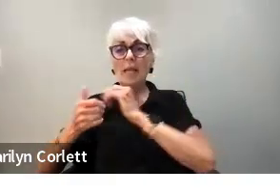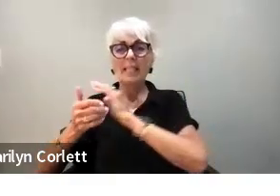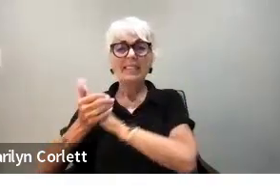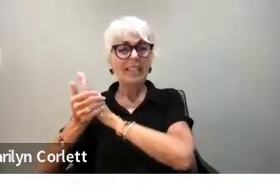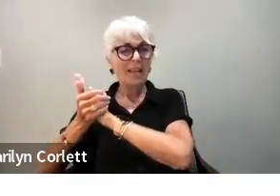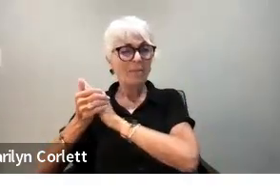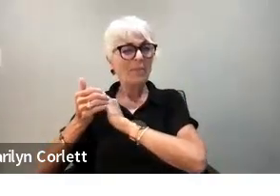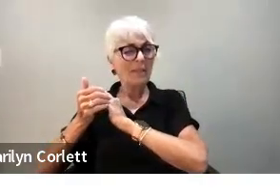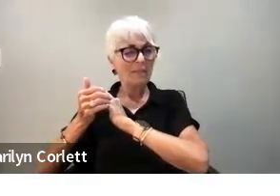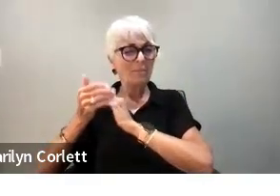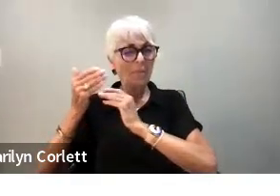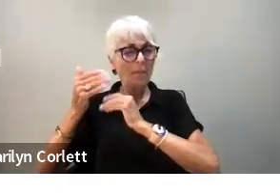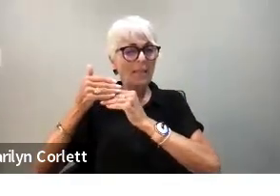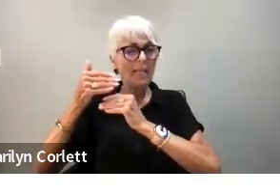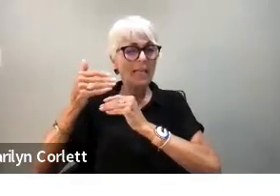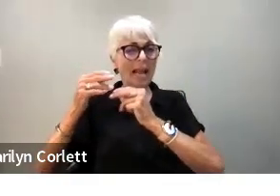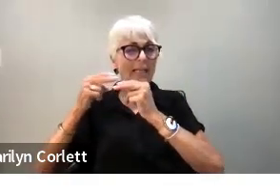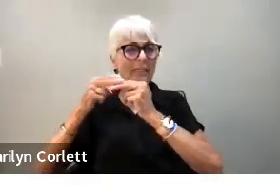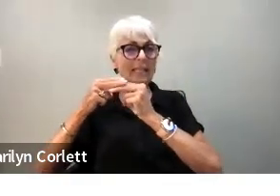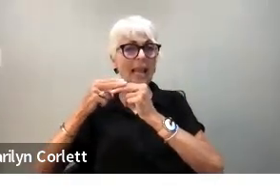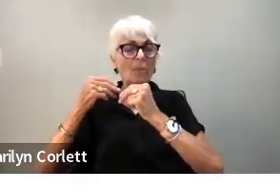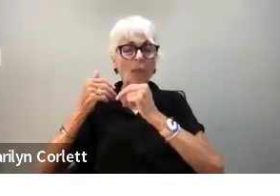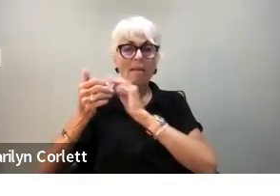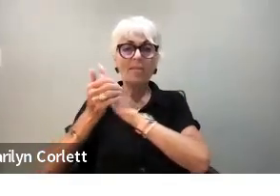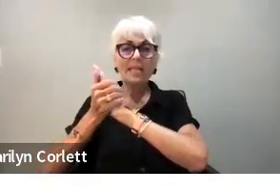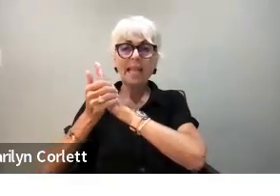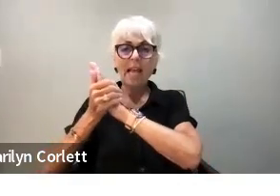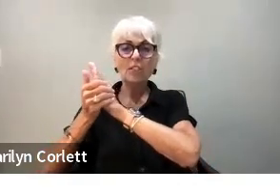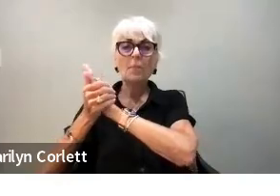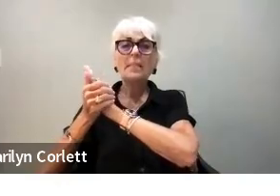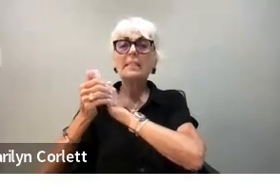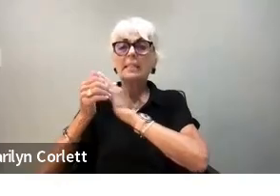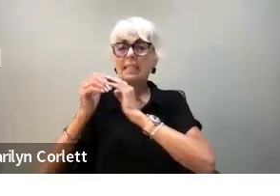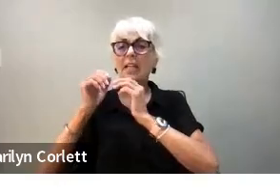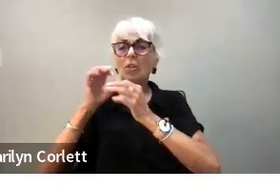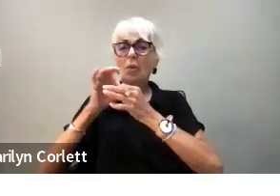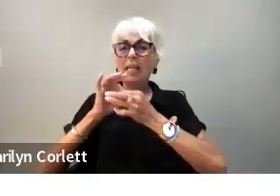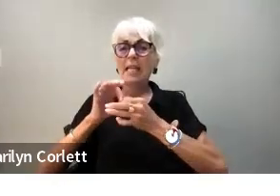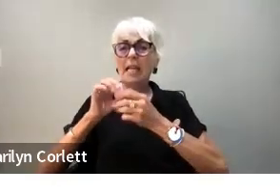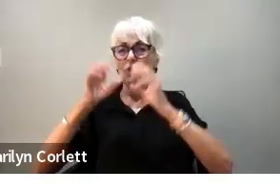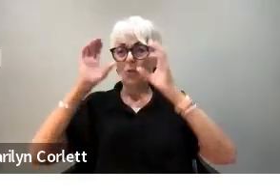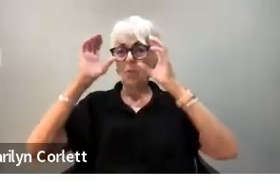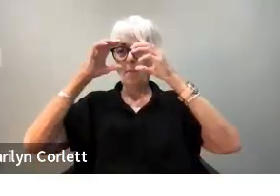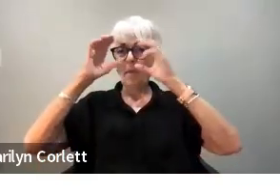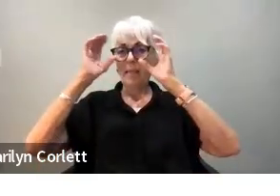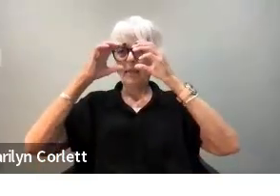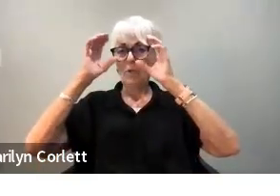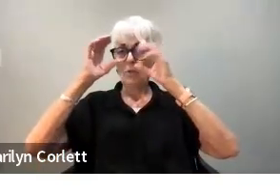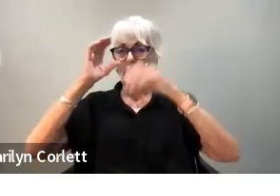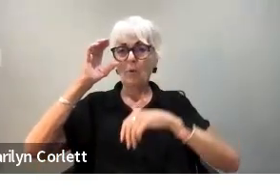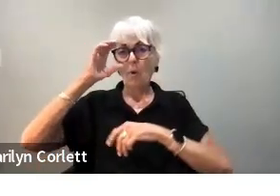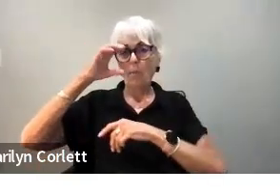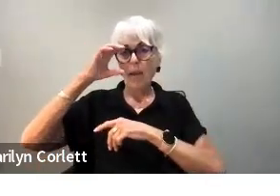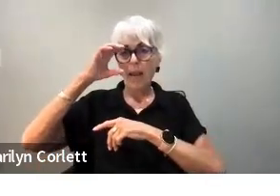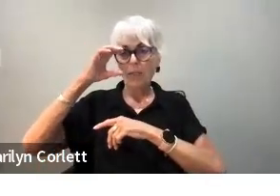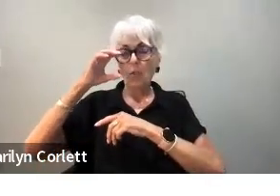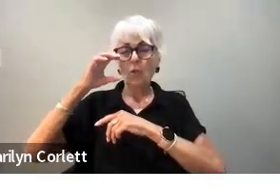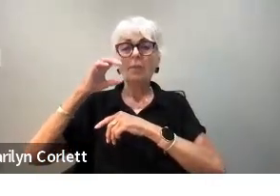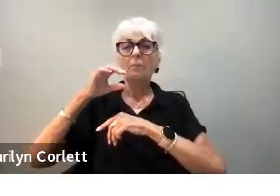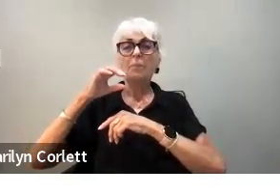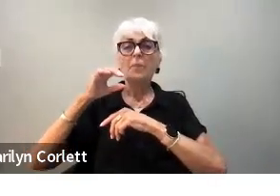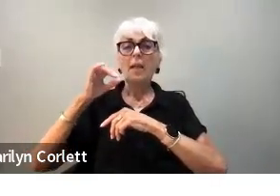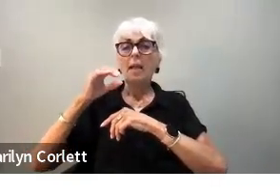believe it might be on the next slide. There's attachments that can go onto binoculars or monoculars, and it's a